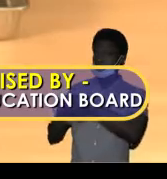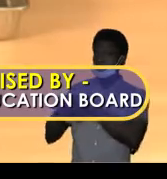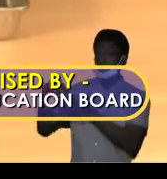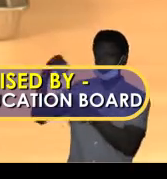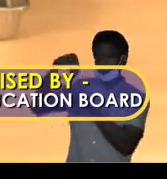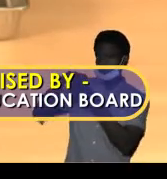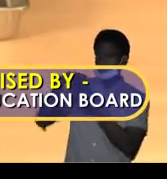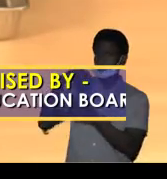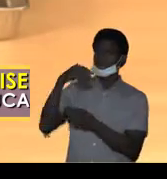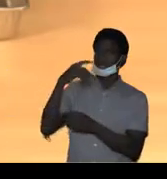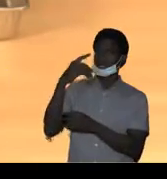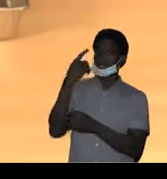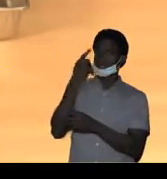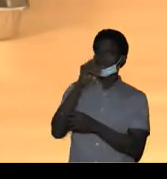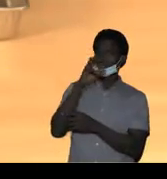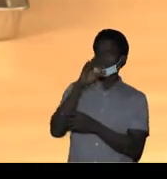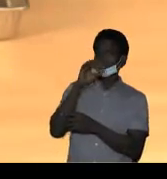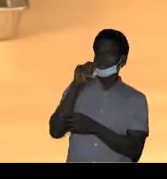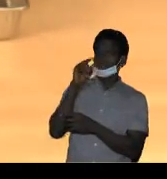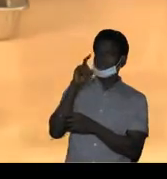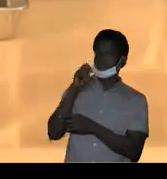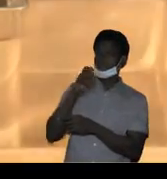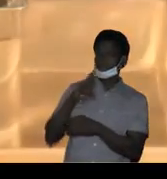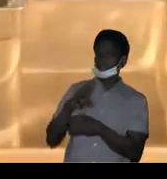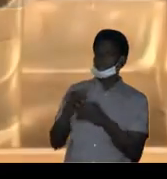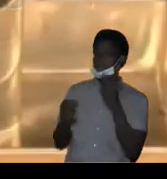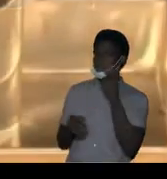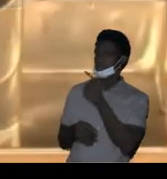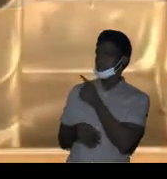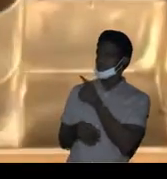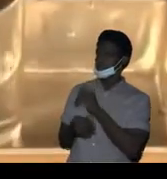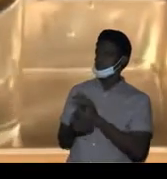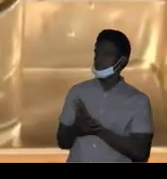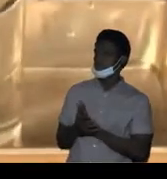And push the ball into the cylinder.